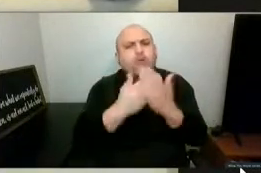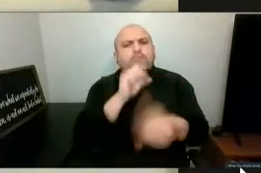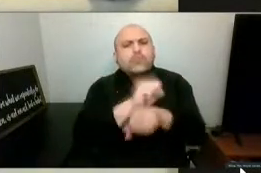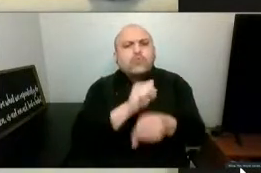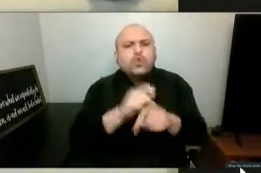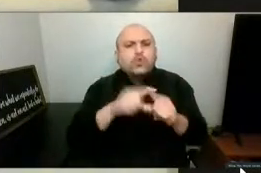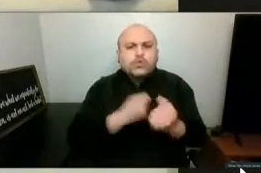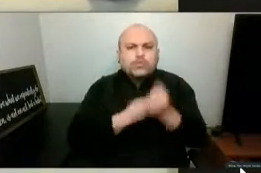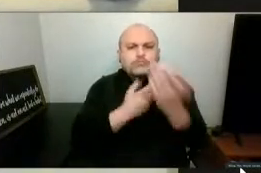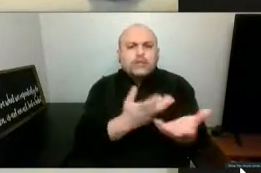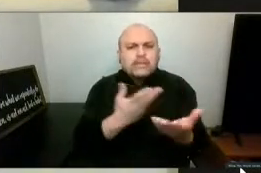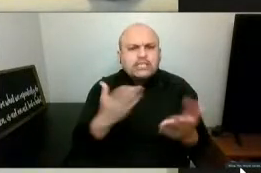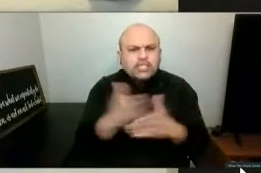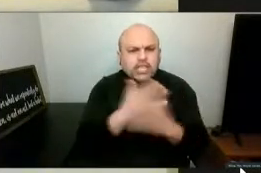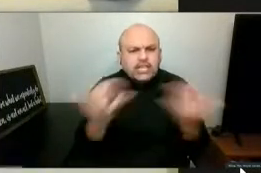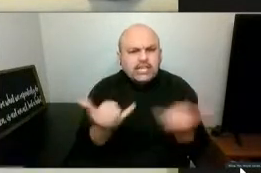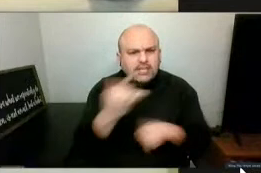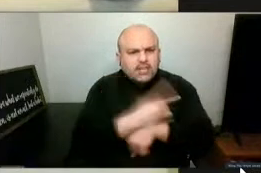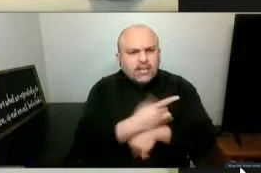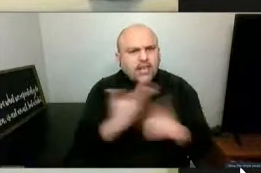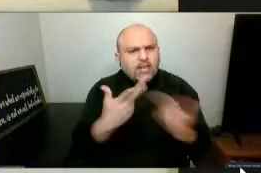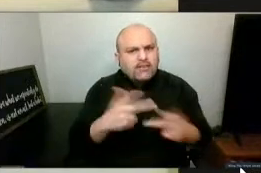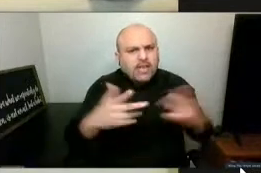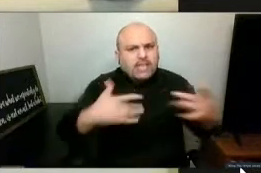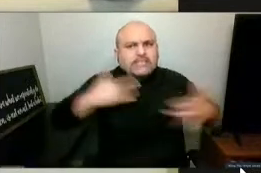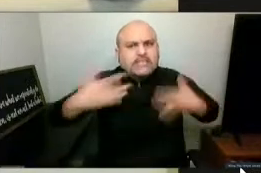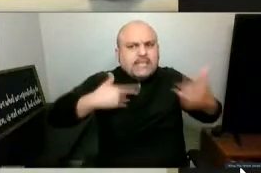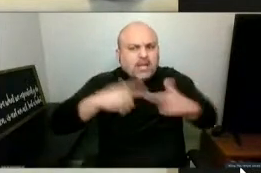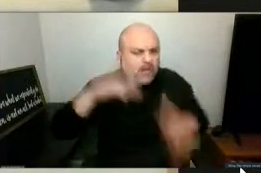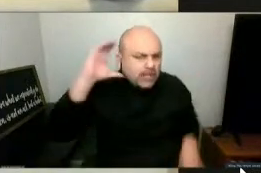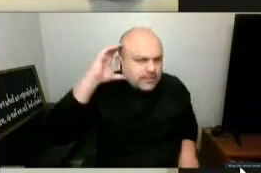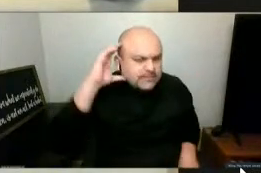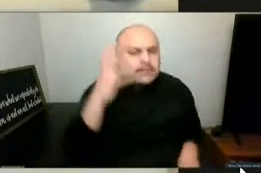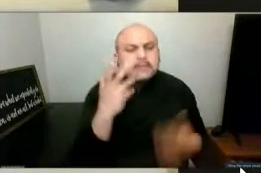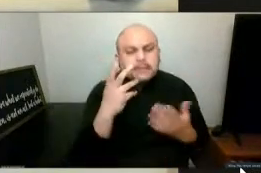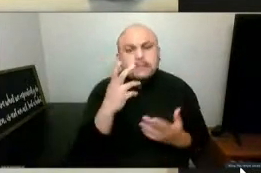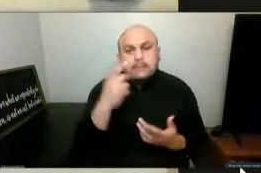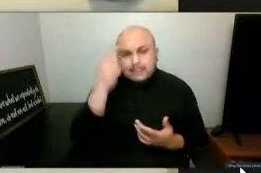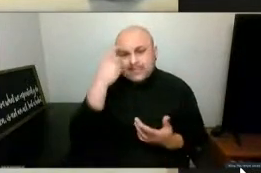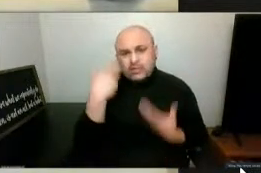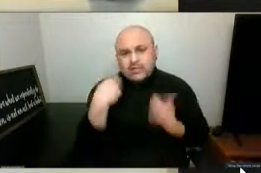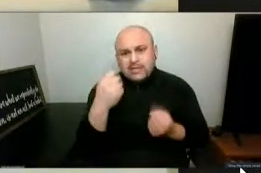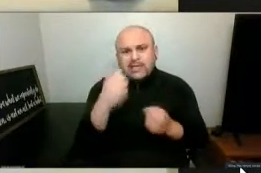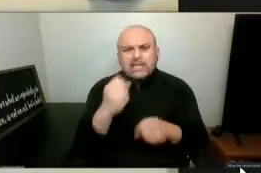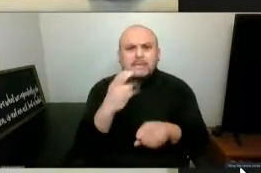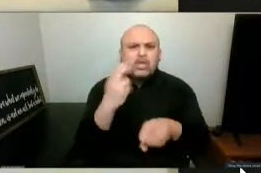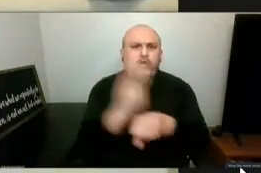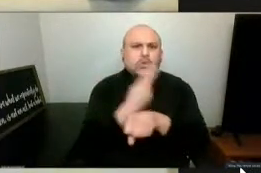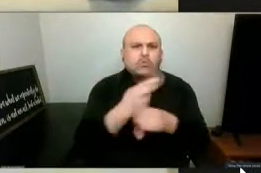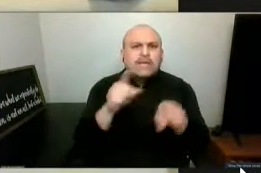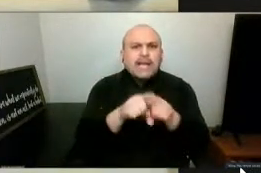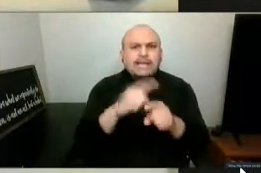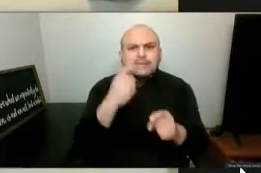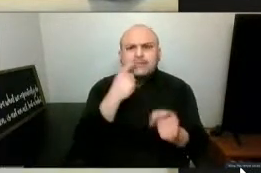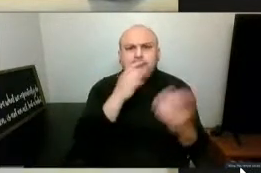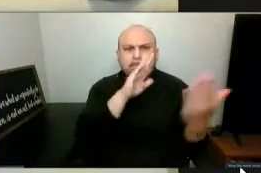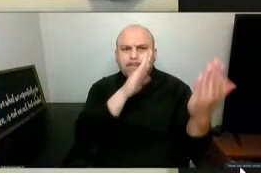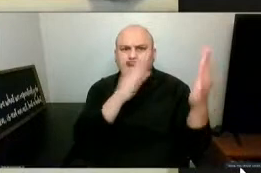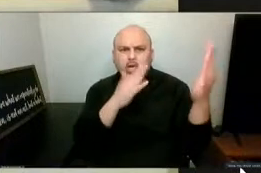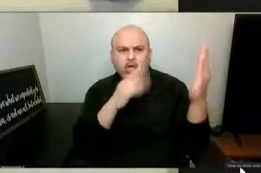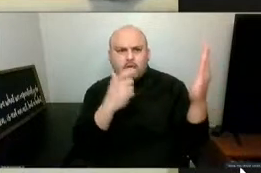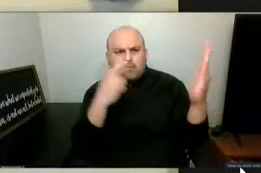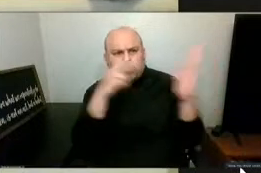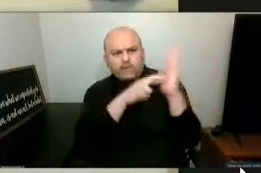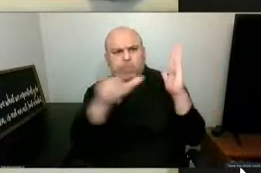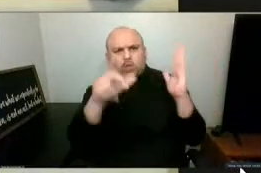It is exciting to hear. Mental health in America can be used as a mirror to reflect who we are as a society and what